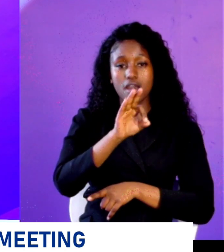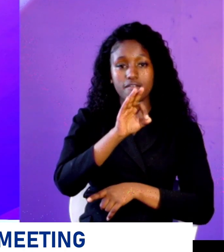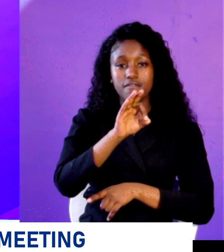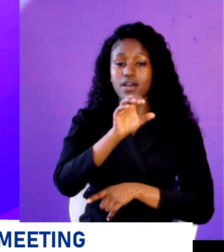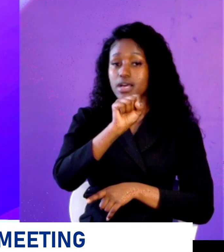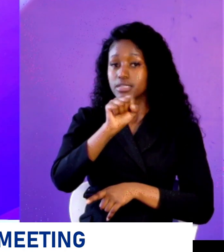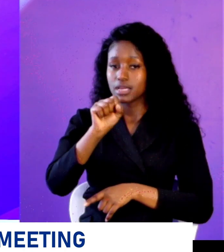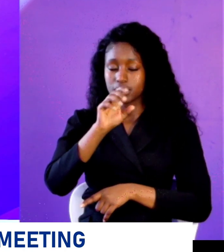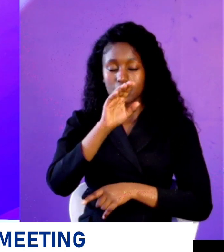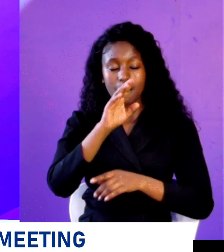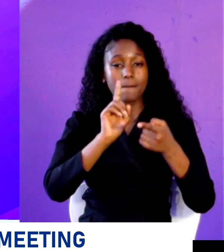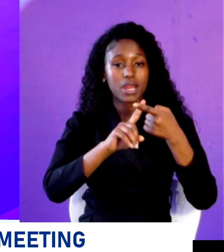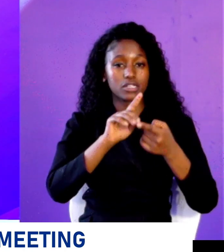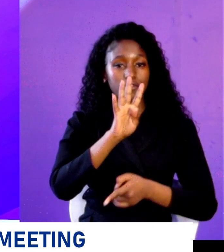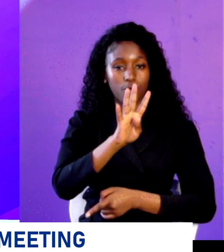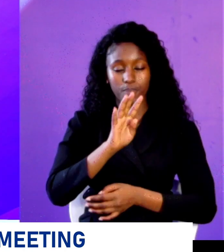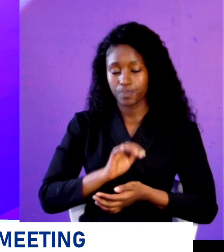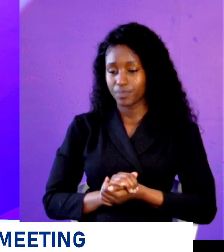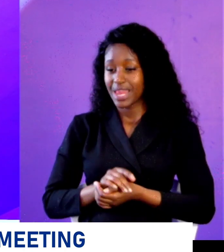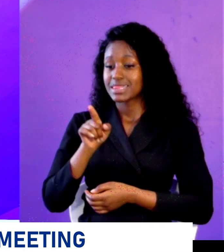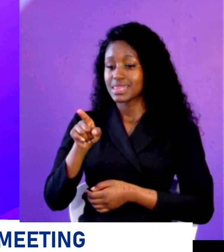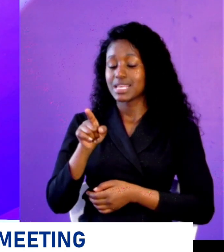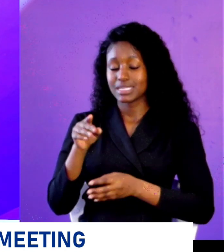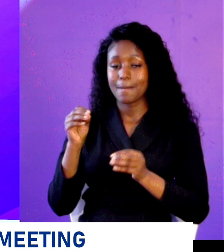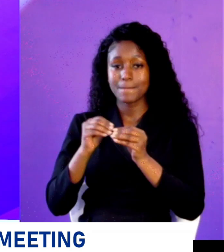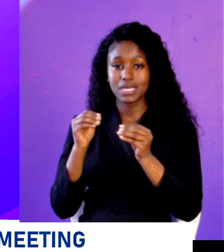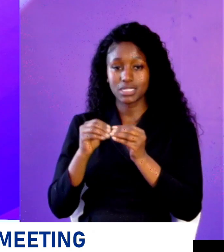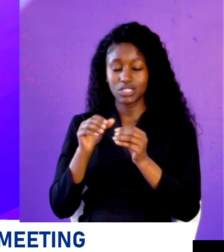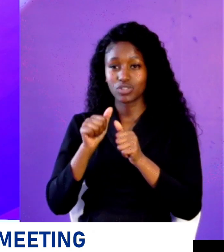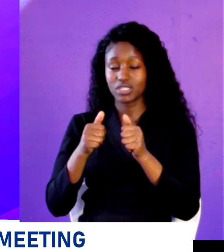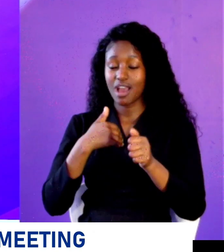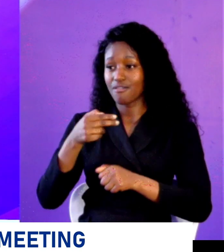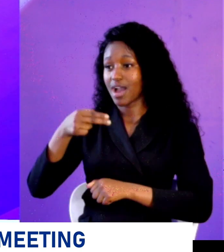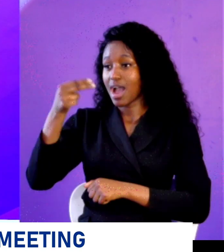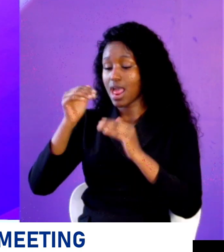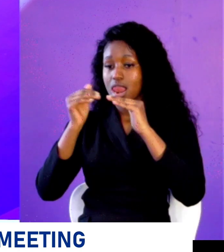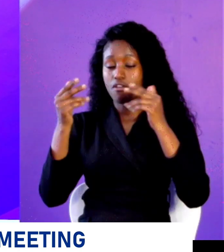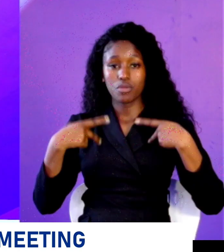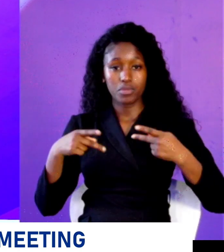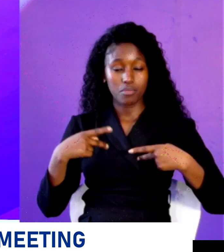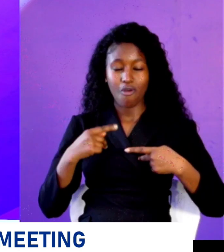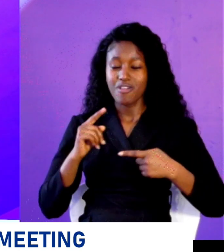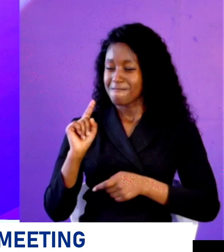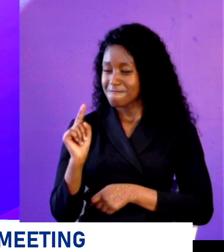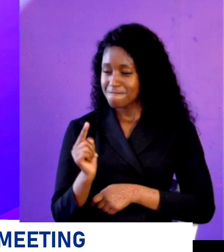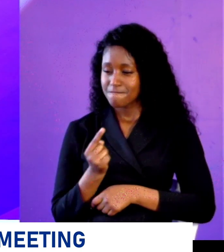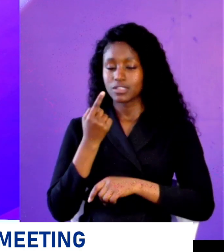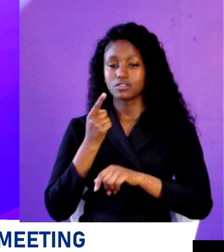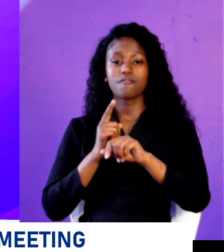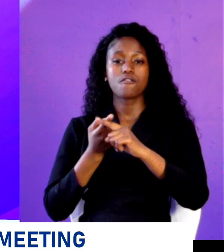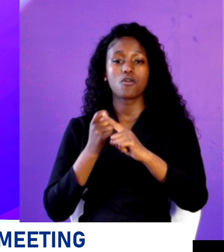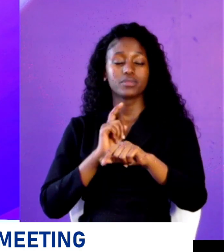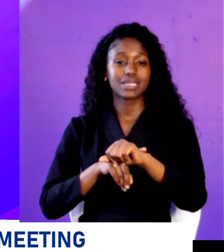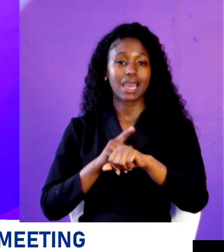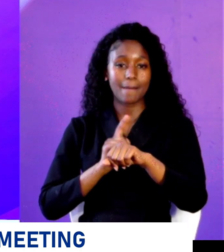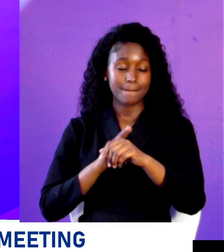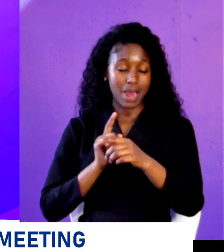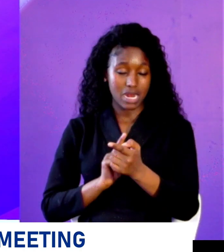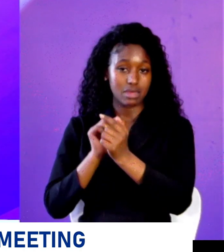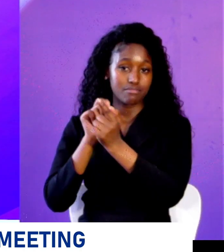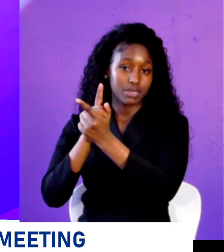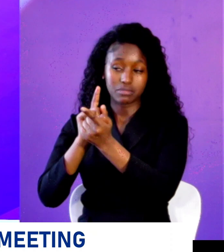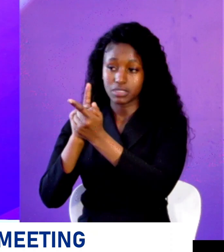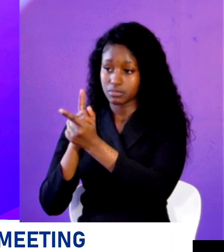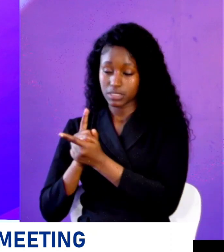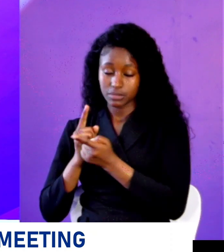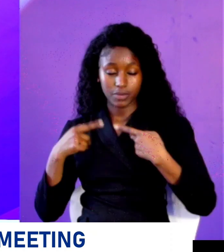UNFSS+4, the high-level cabinet session, the first since his foreign engagement, saw President